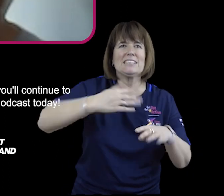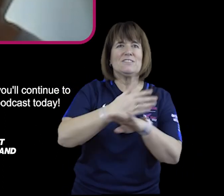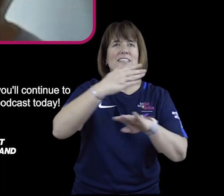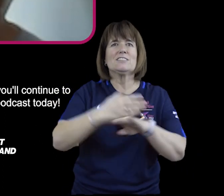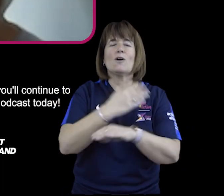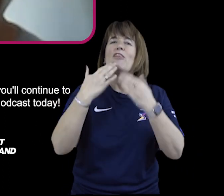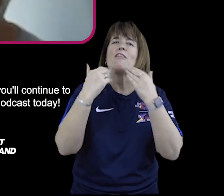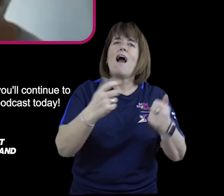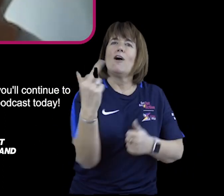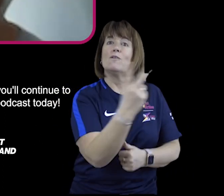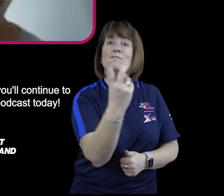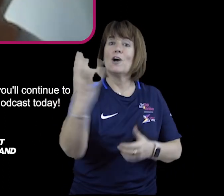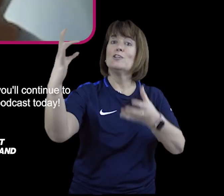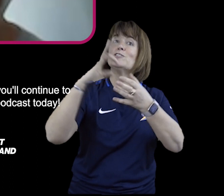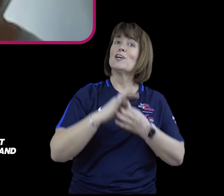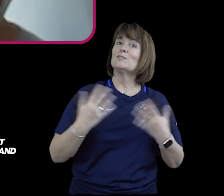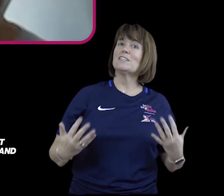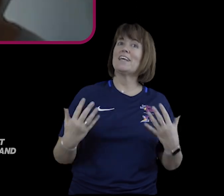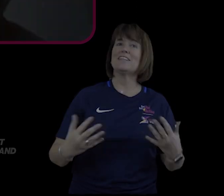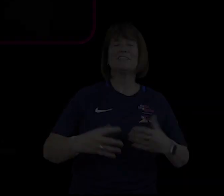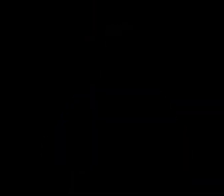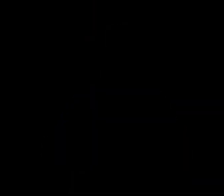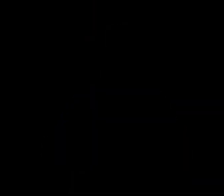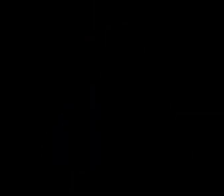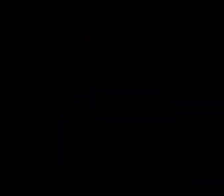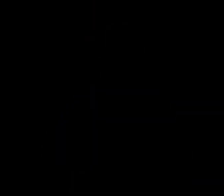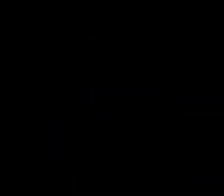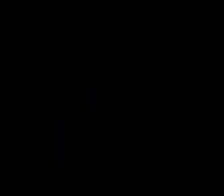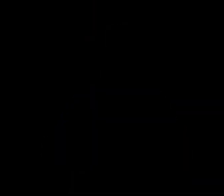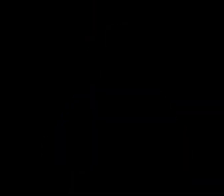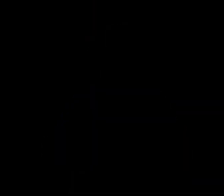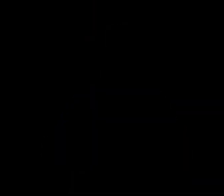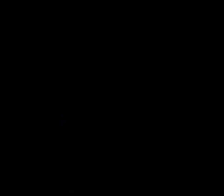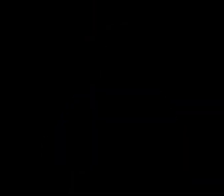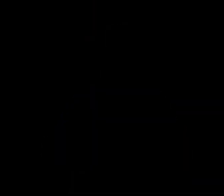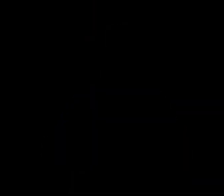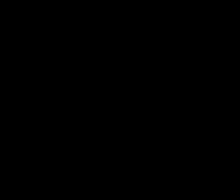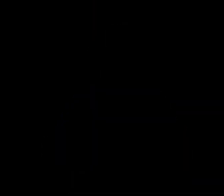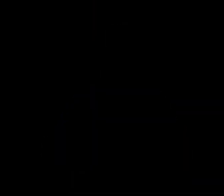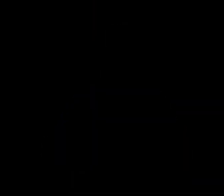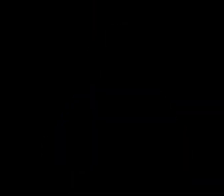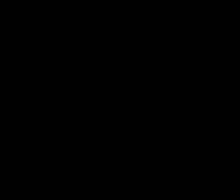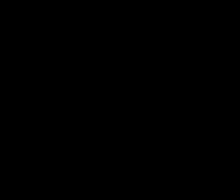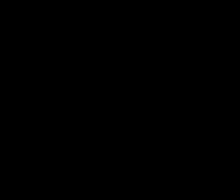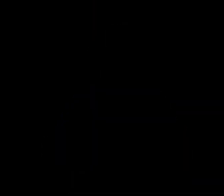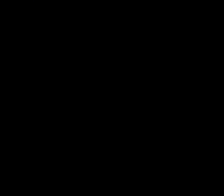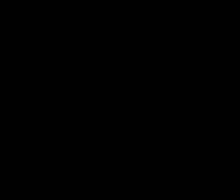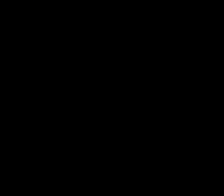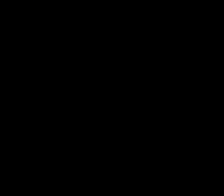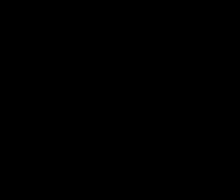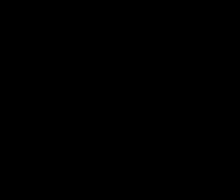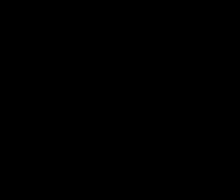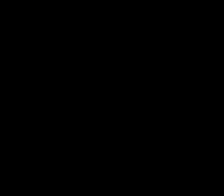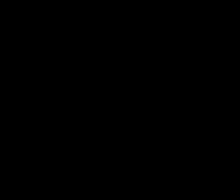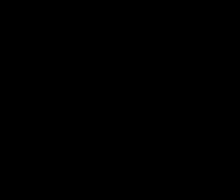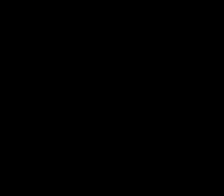you so much for joining us on the podcast today. You're listening to the Active Together podcast, brought to you by Get